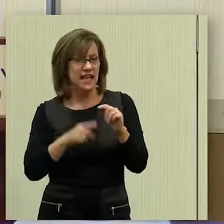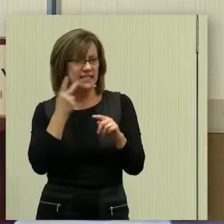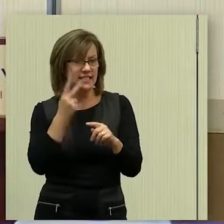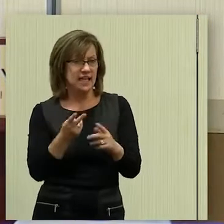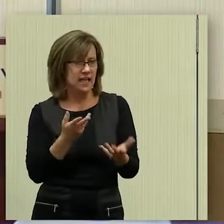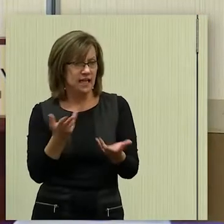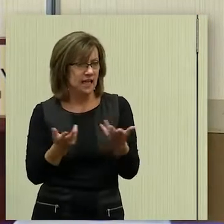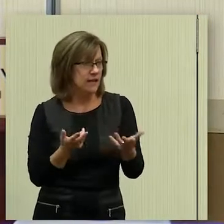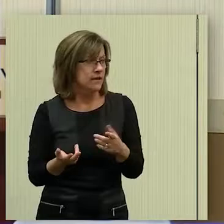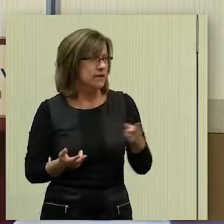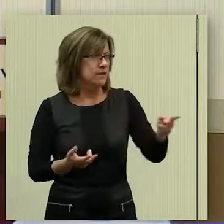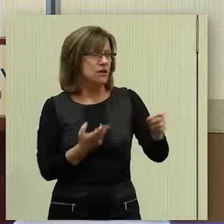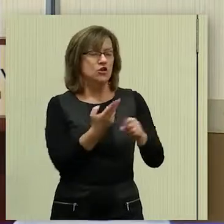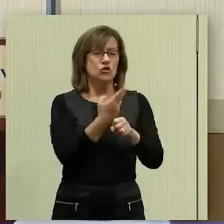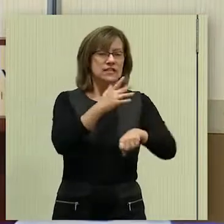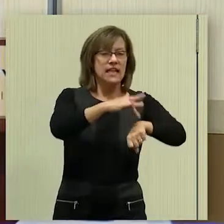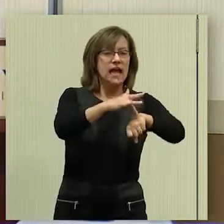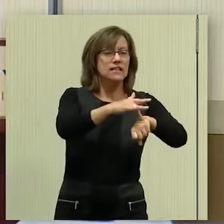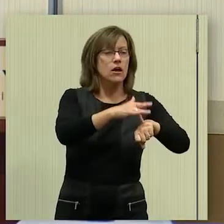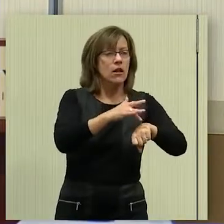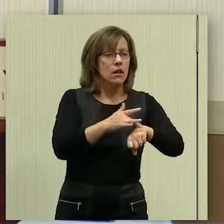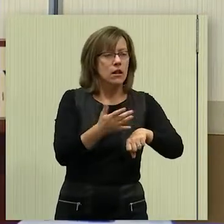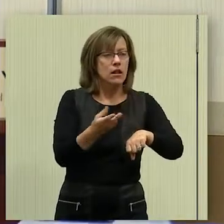Use a tactile.